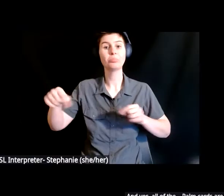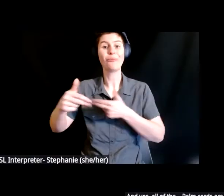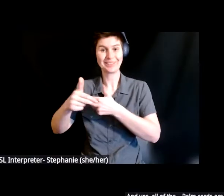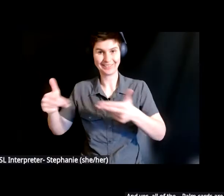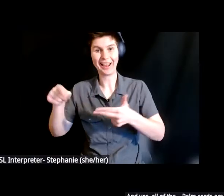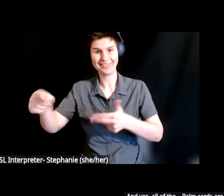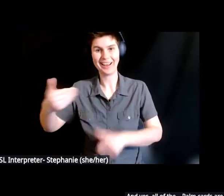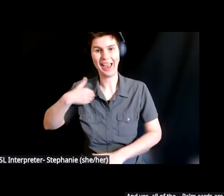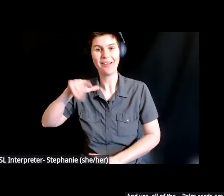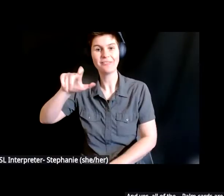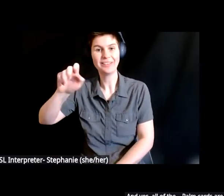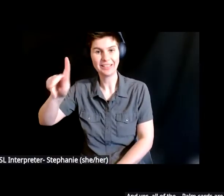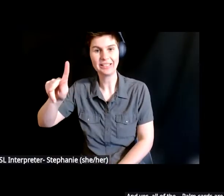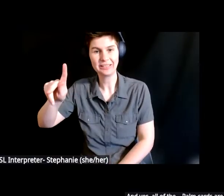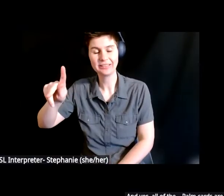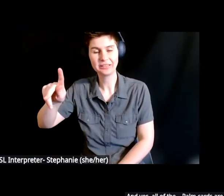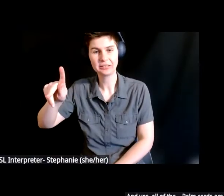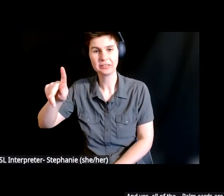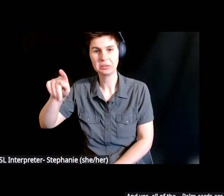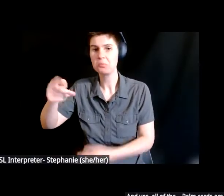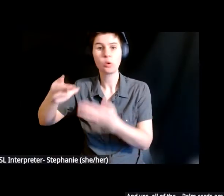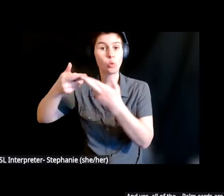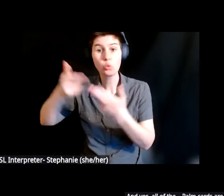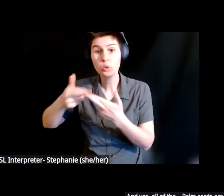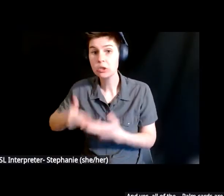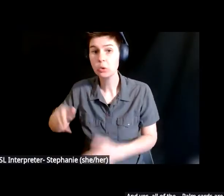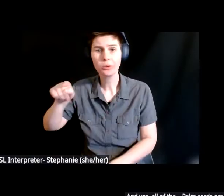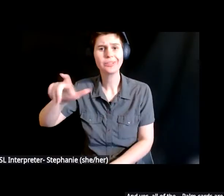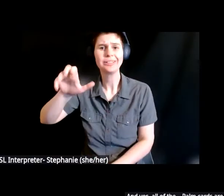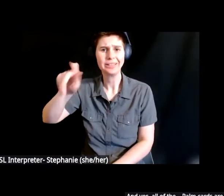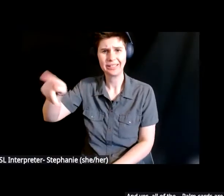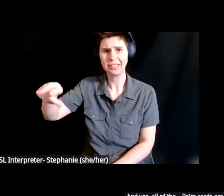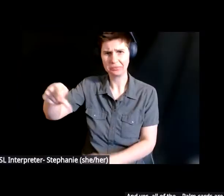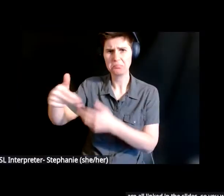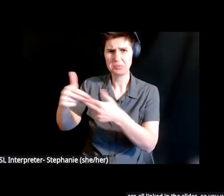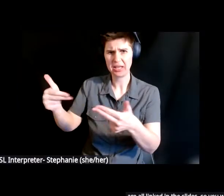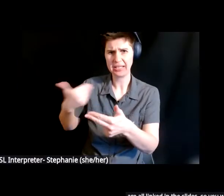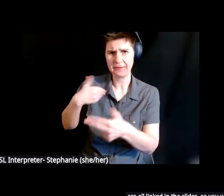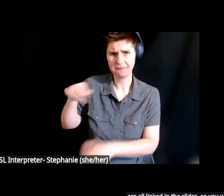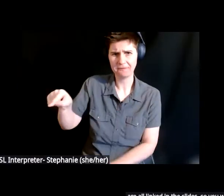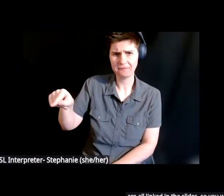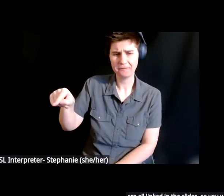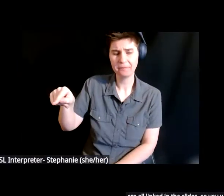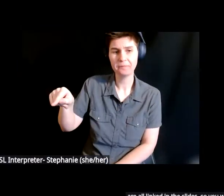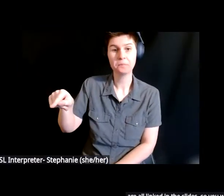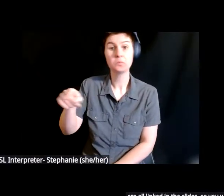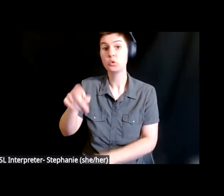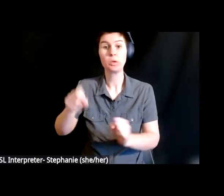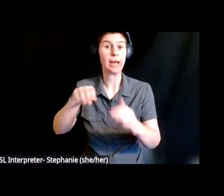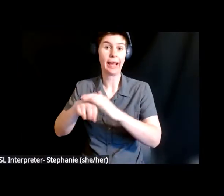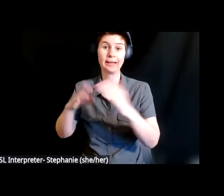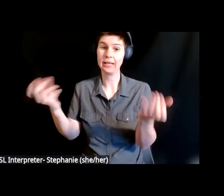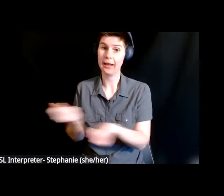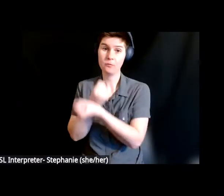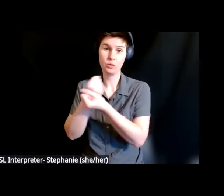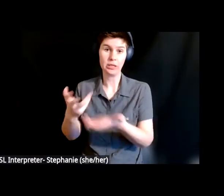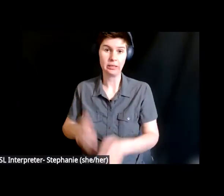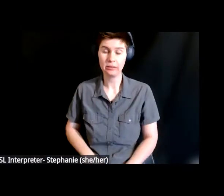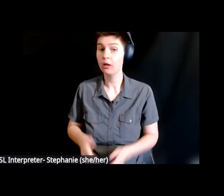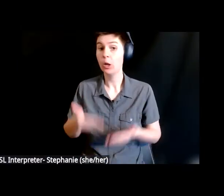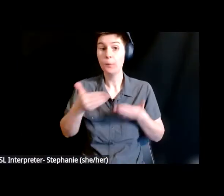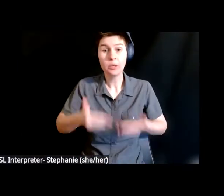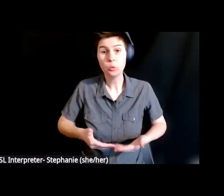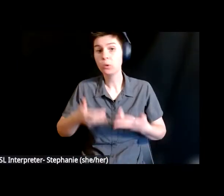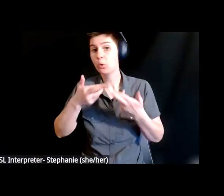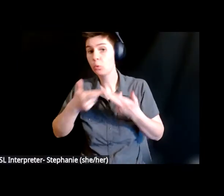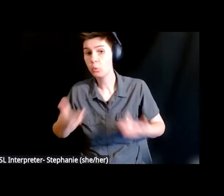have access to everything, and all of our materials are free and available for